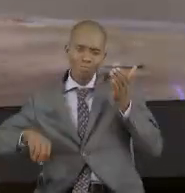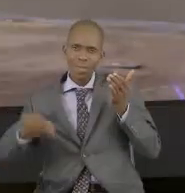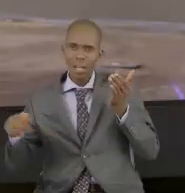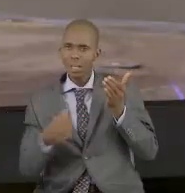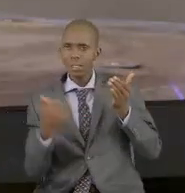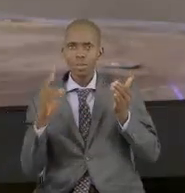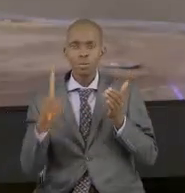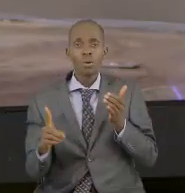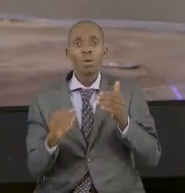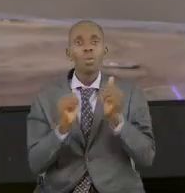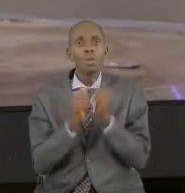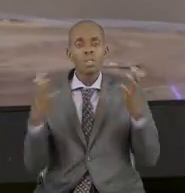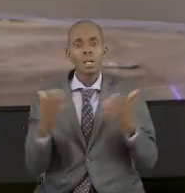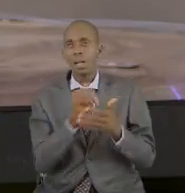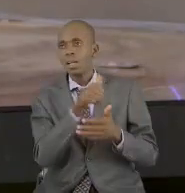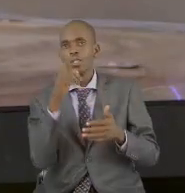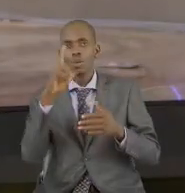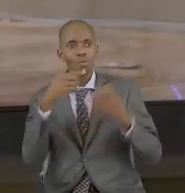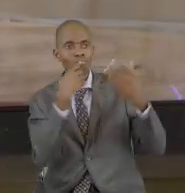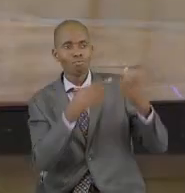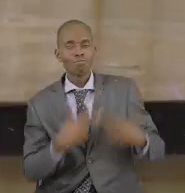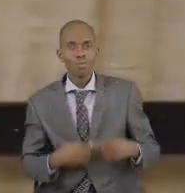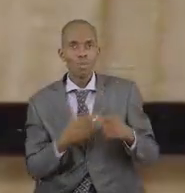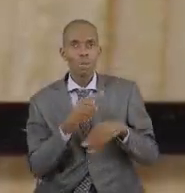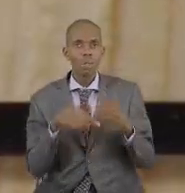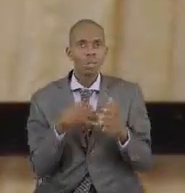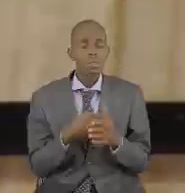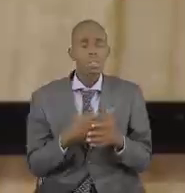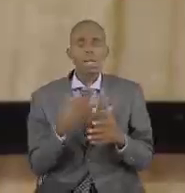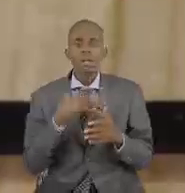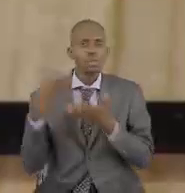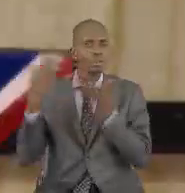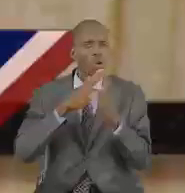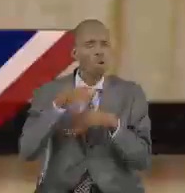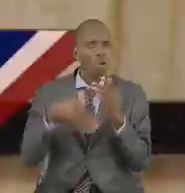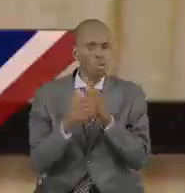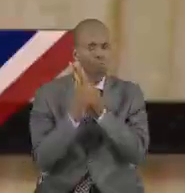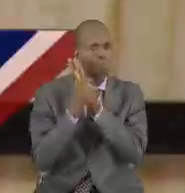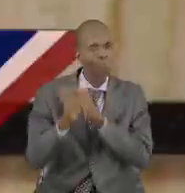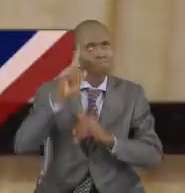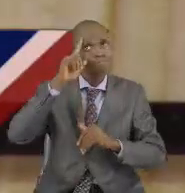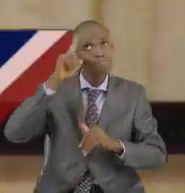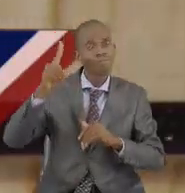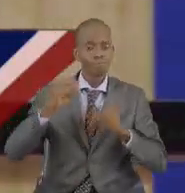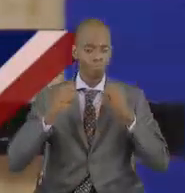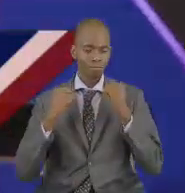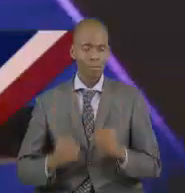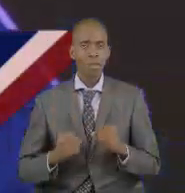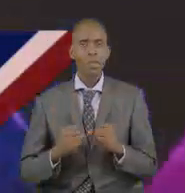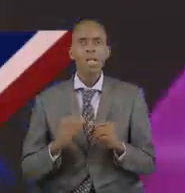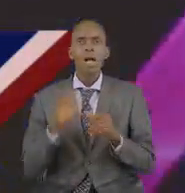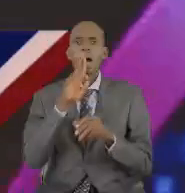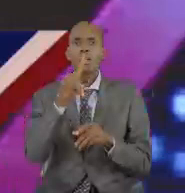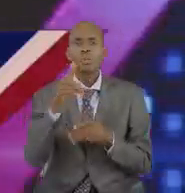any rival? Are you bringing all your skill and all your strength, everything you've got, all your talent? Are you